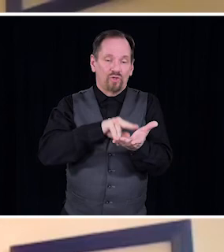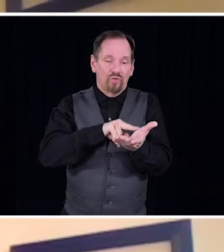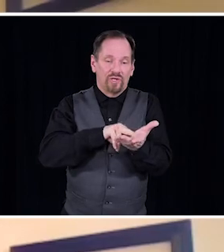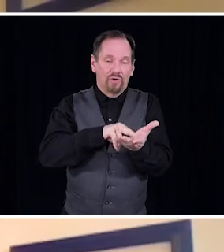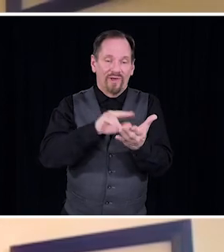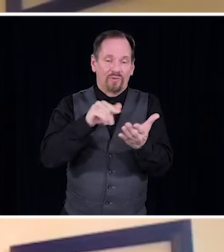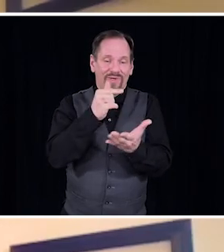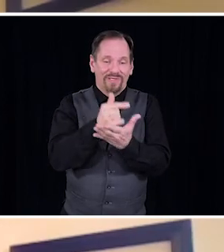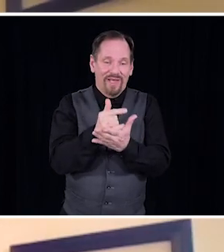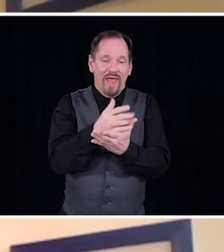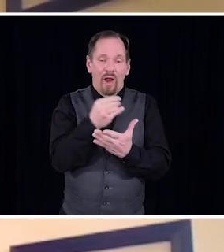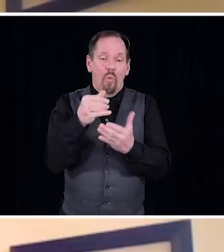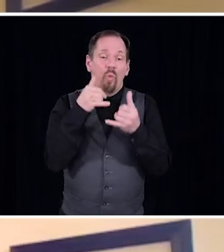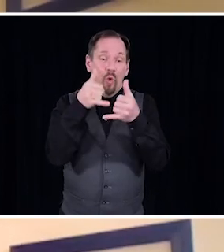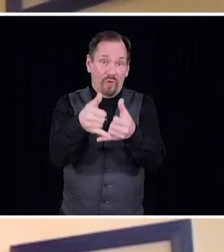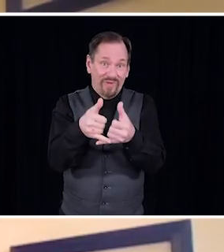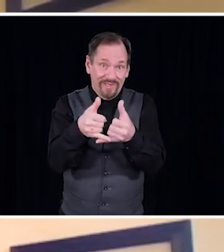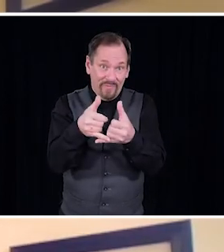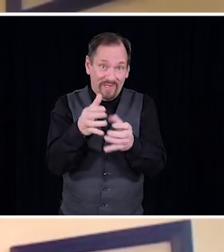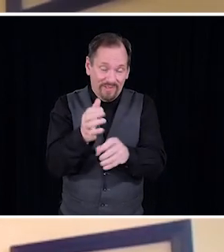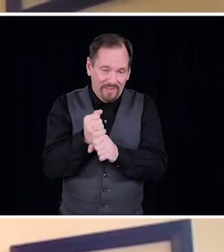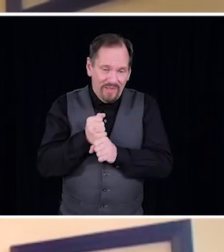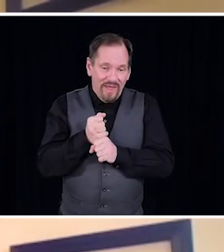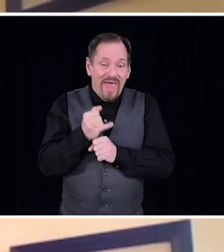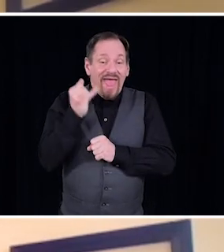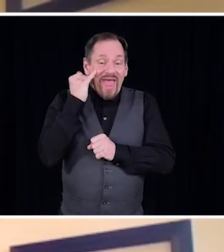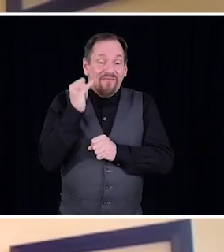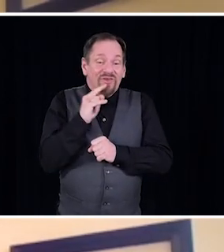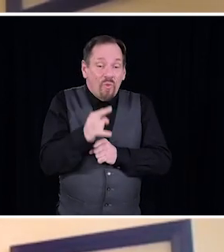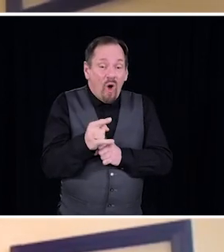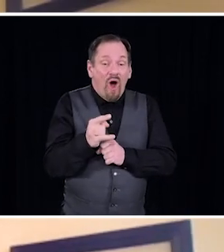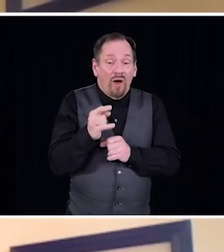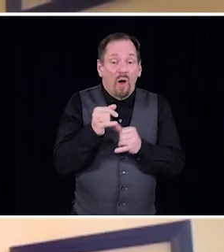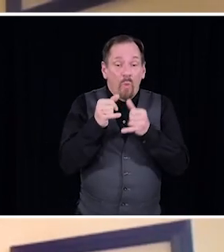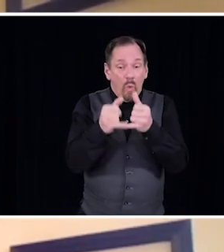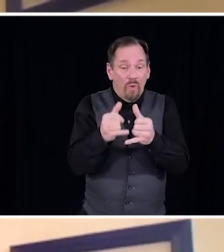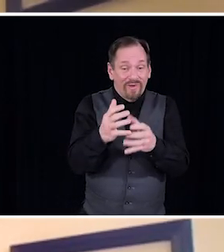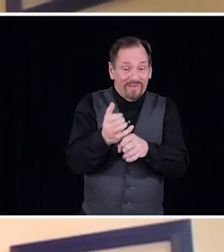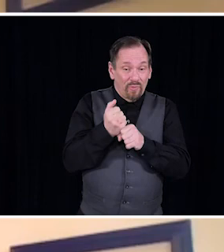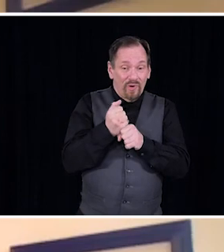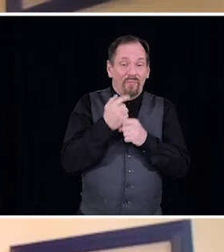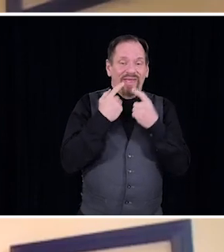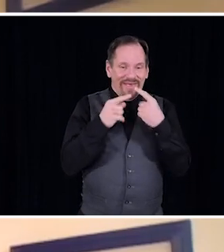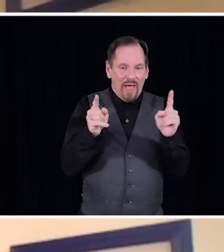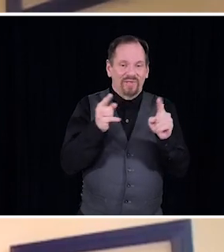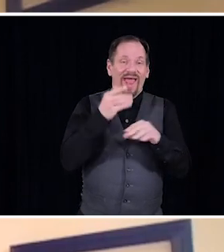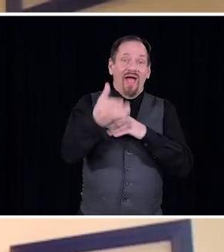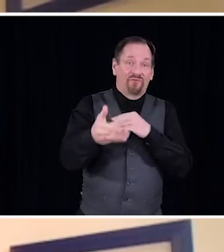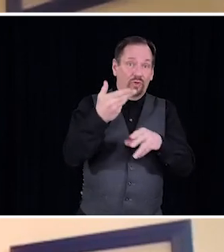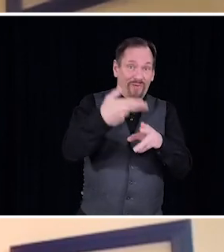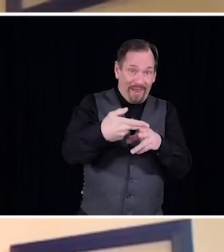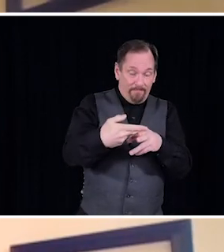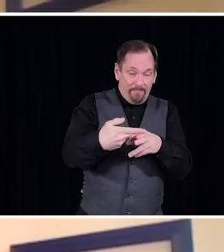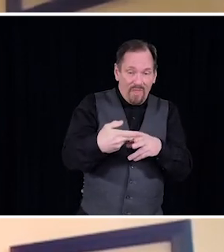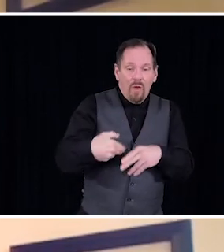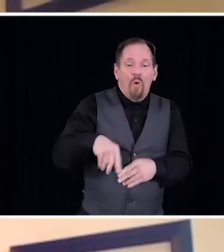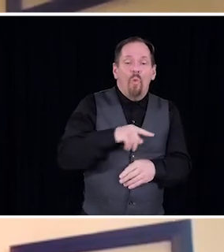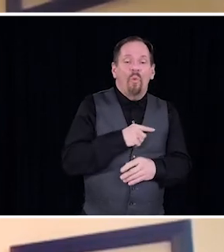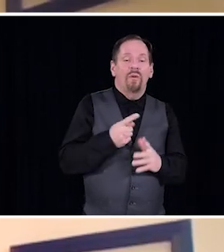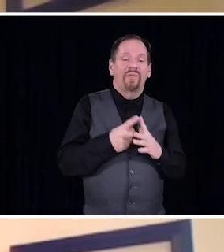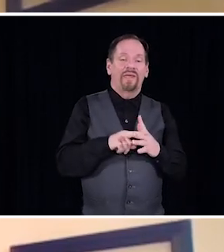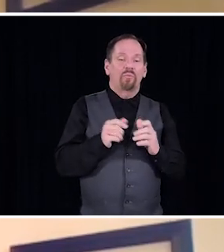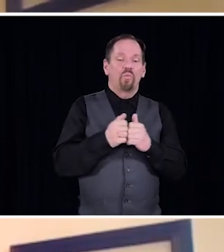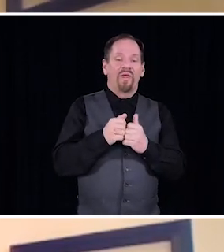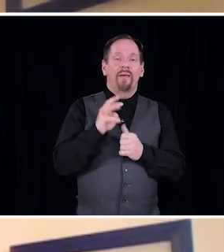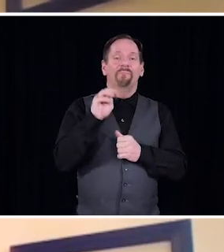and award recipients. If you are the recipient of an award, it will be announced following your name. We will begin with